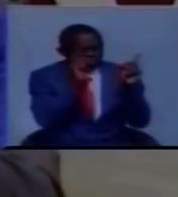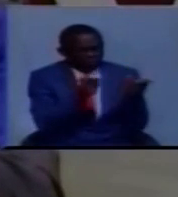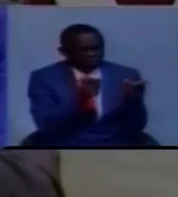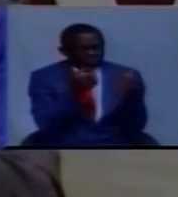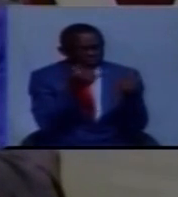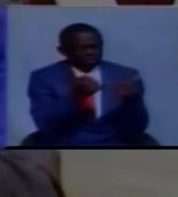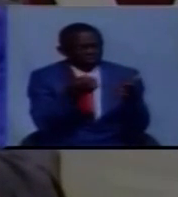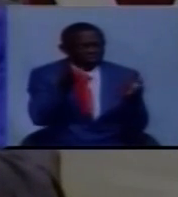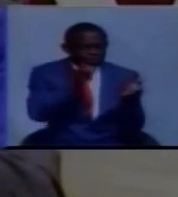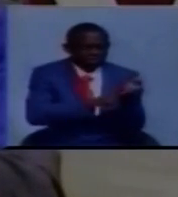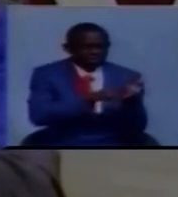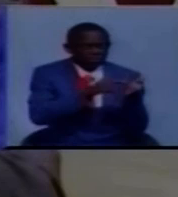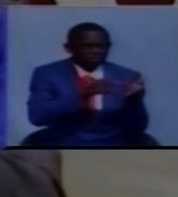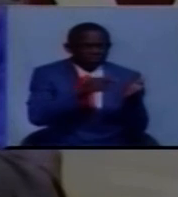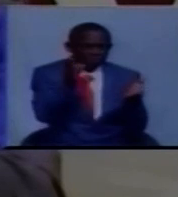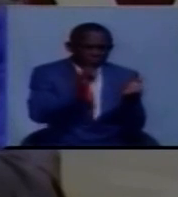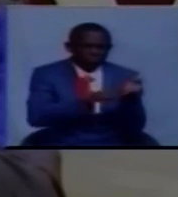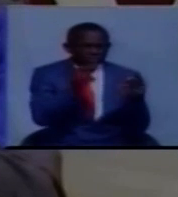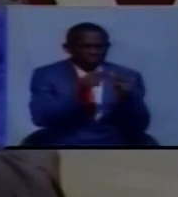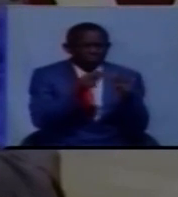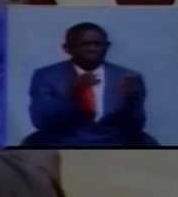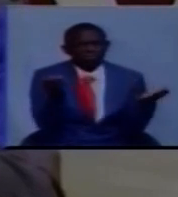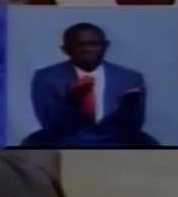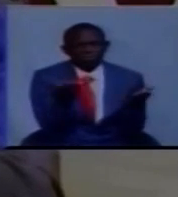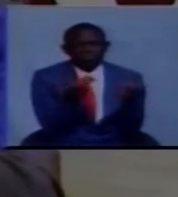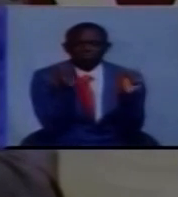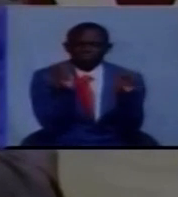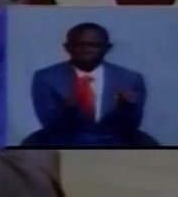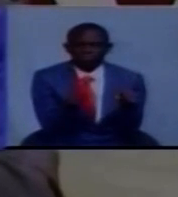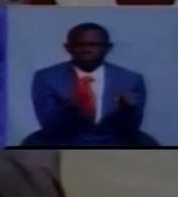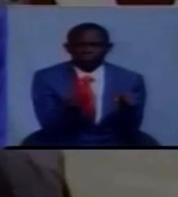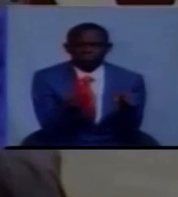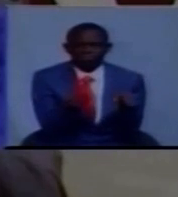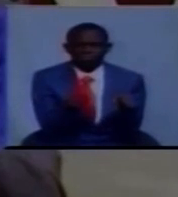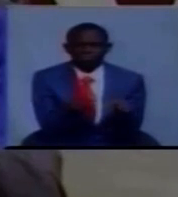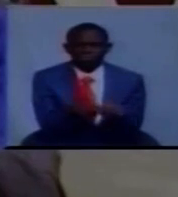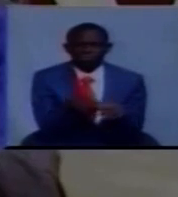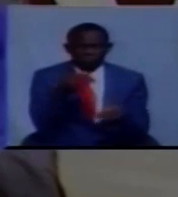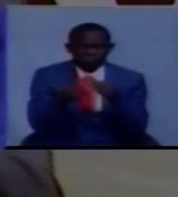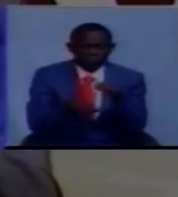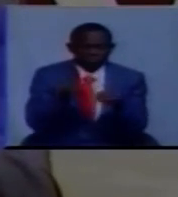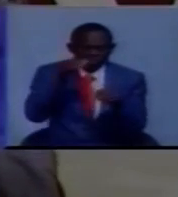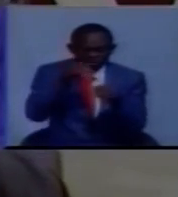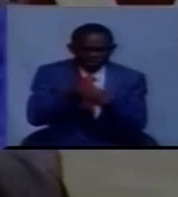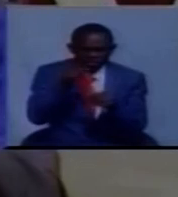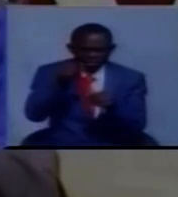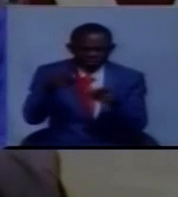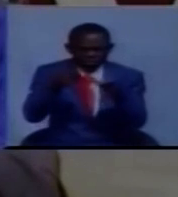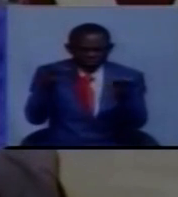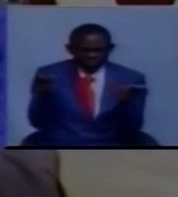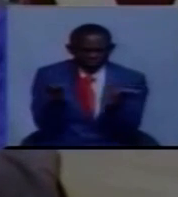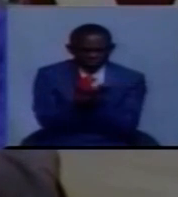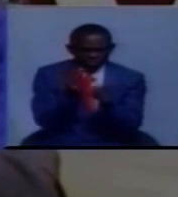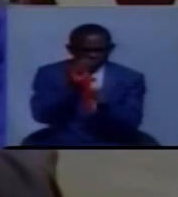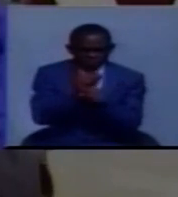something. You will not be allowed to employ any other person in that job or in a similar type of job,